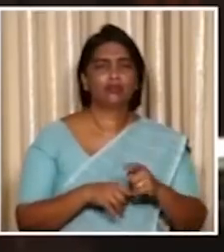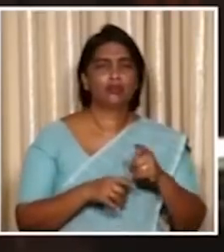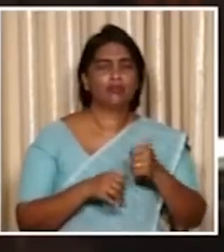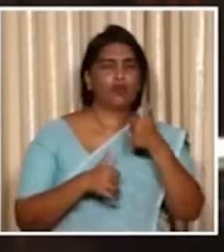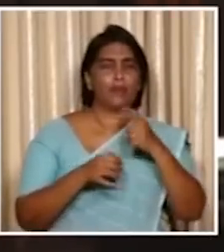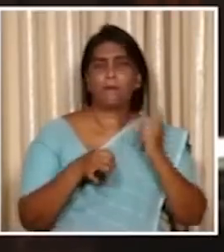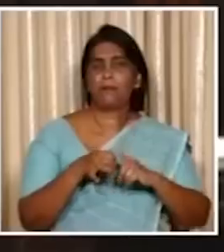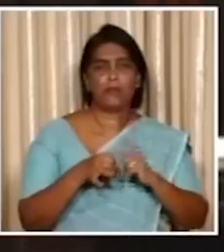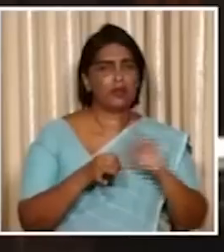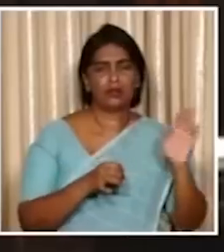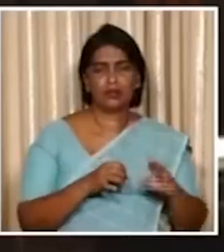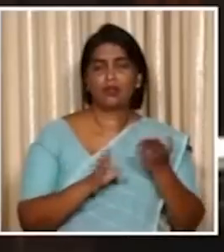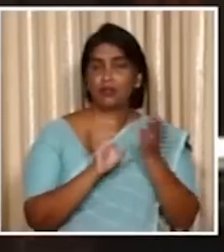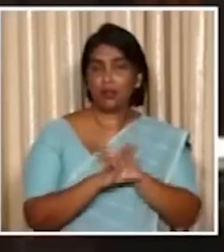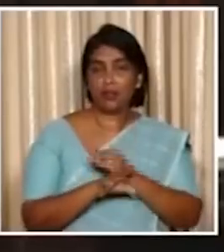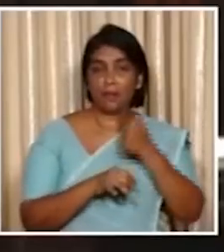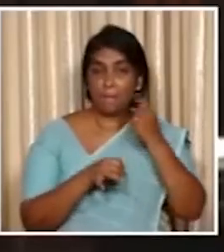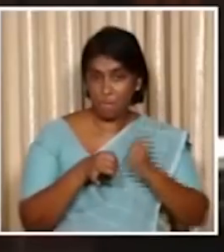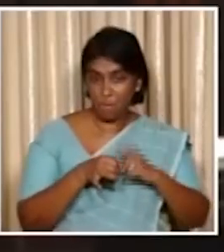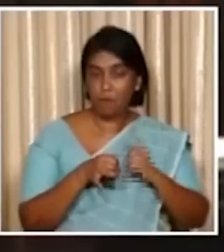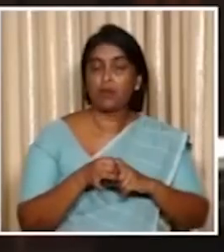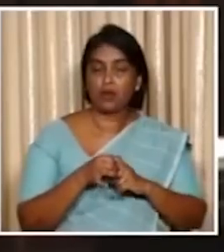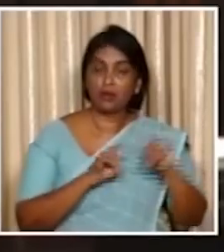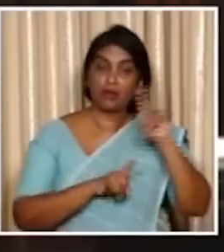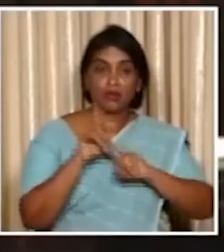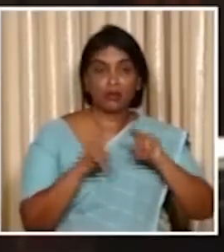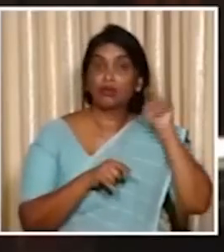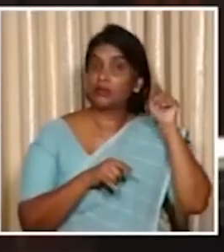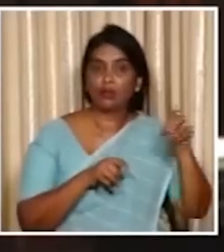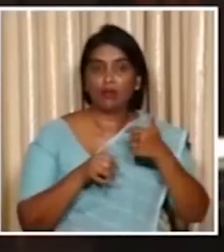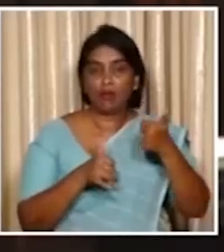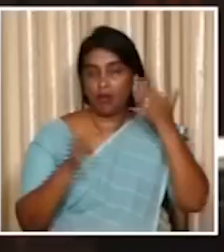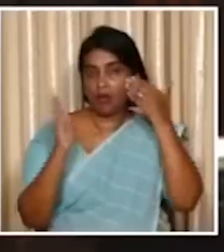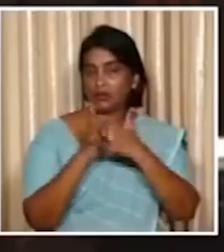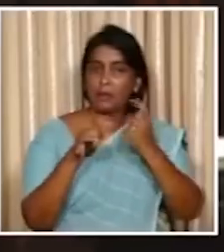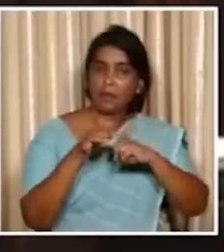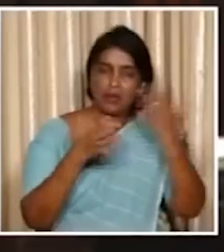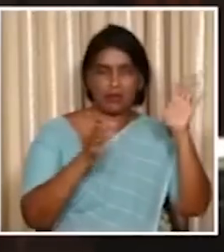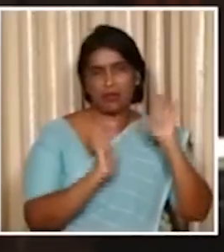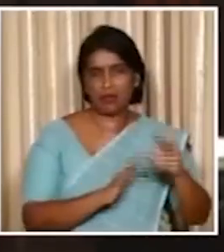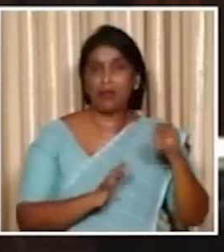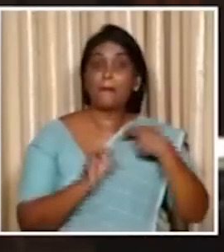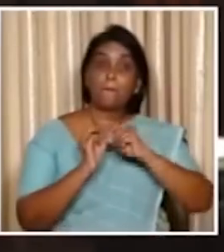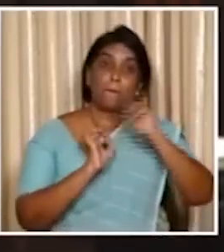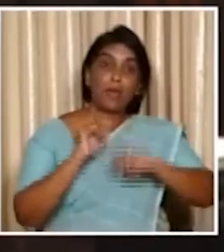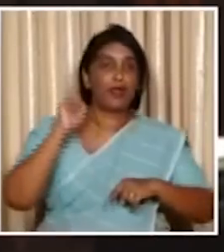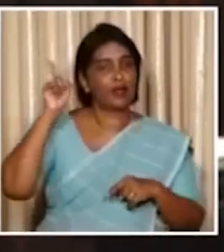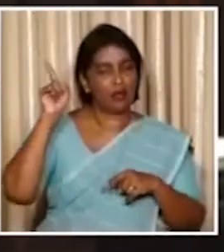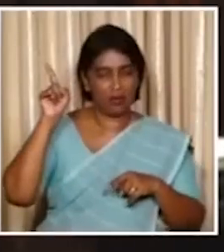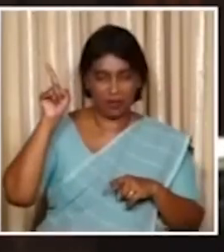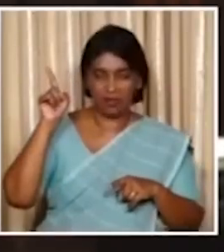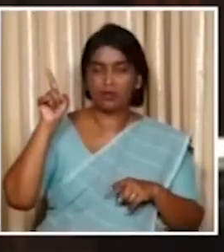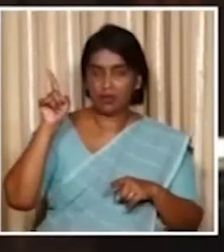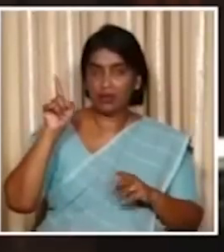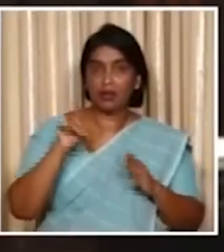were discussed earlier. That this issue, now for him it may not be a sensitive issue because it's from the Batiklo district. There are 50,000 passengers who